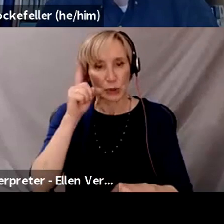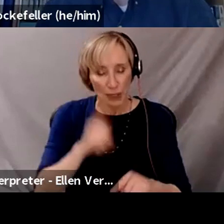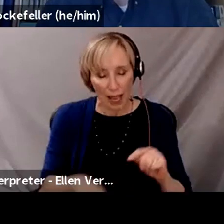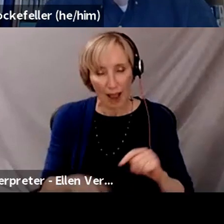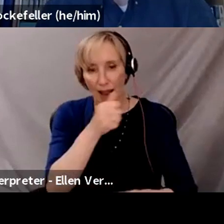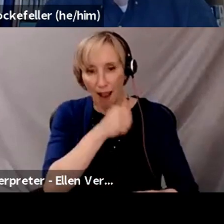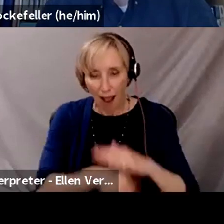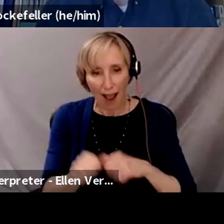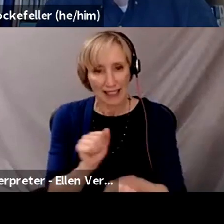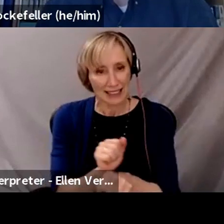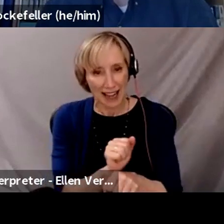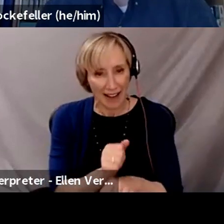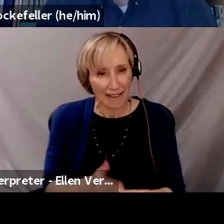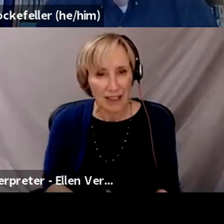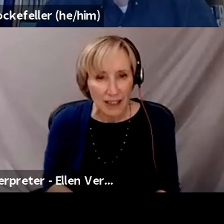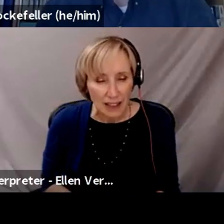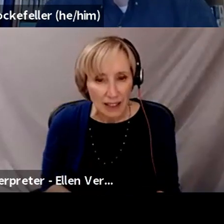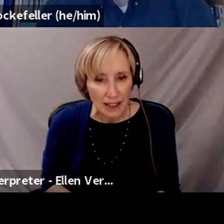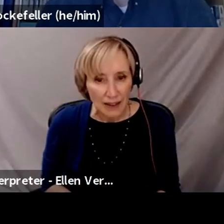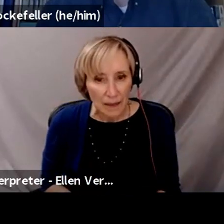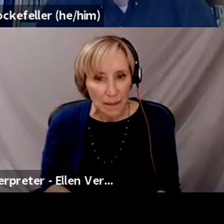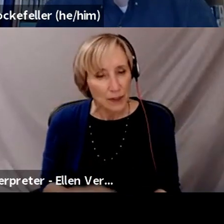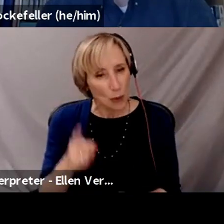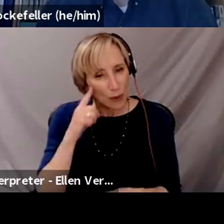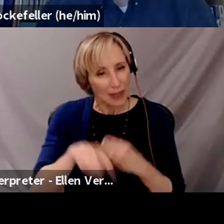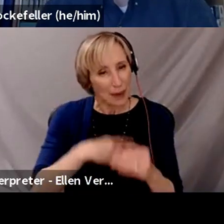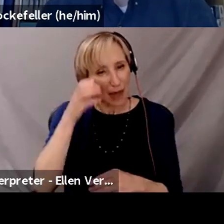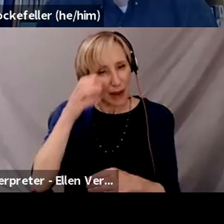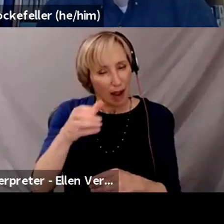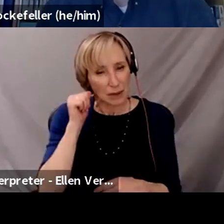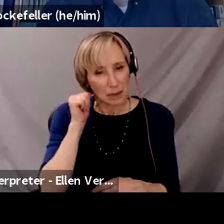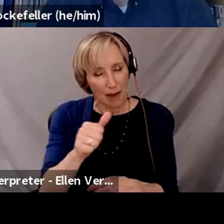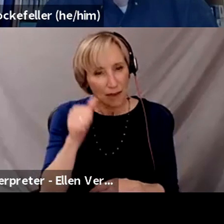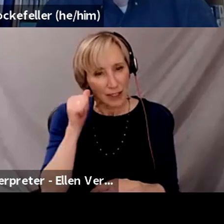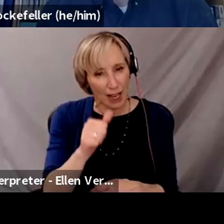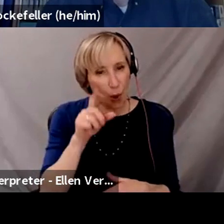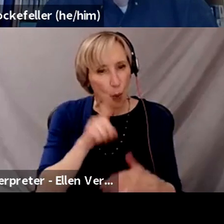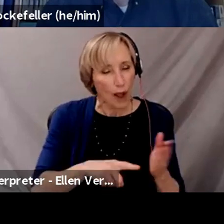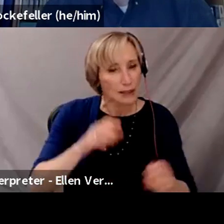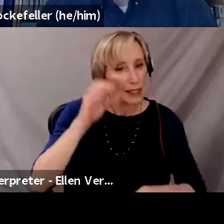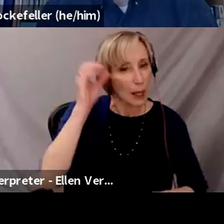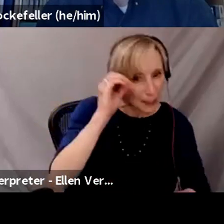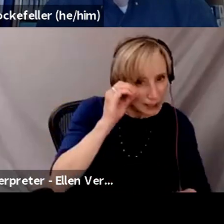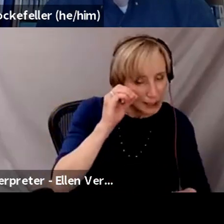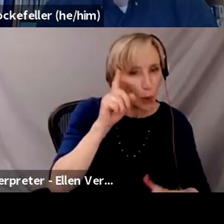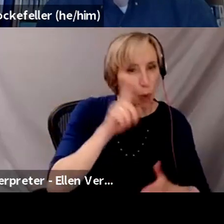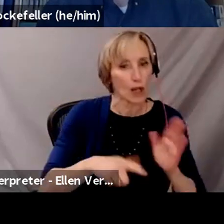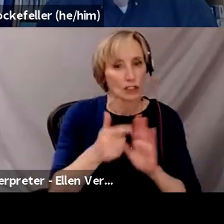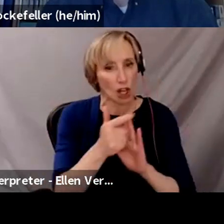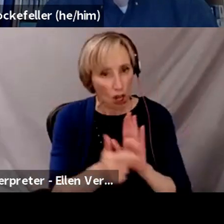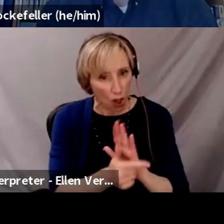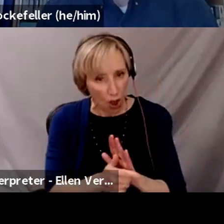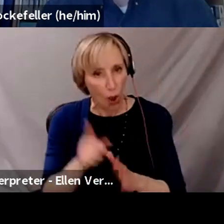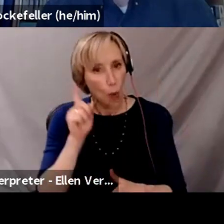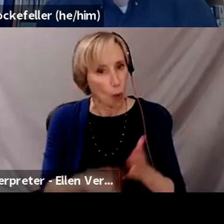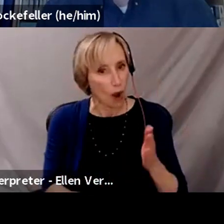morality. And so I think when we're thinking about these concepts every day, of what is opinion, what should be allowed to be debated in that way, and what is